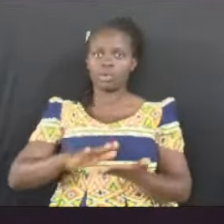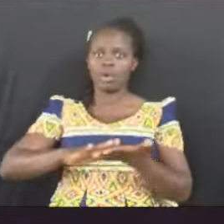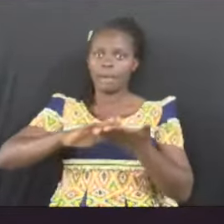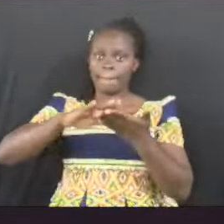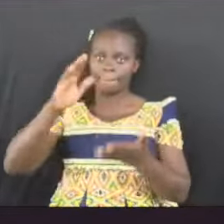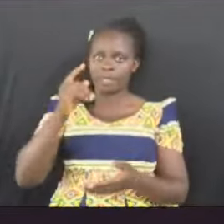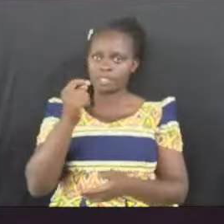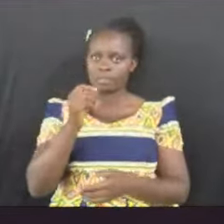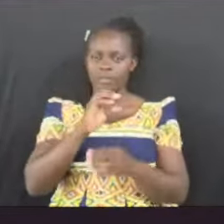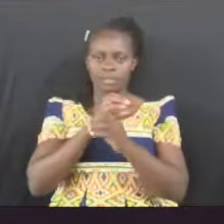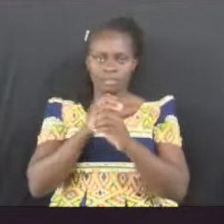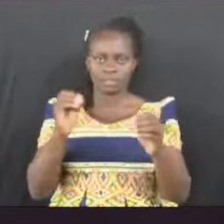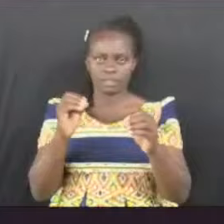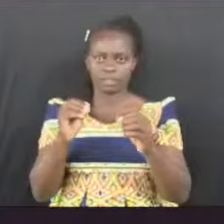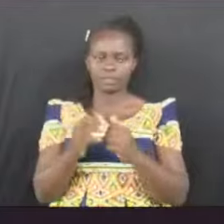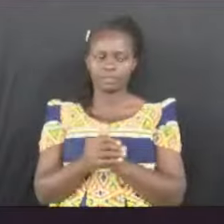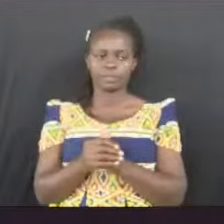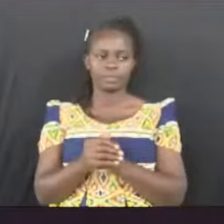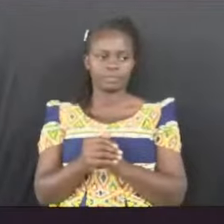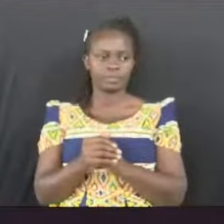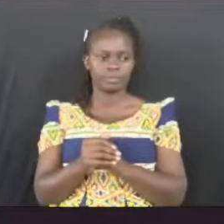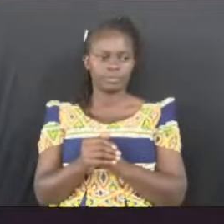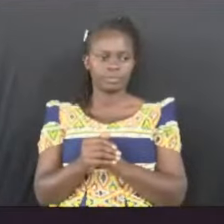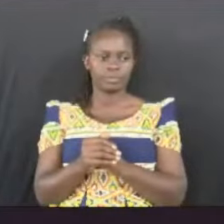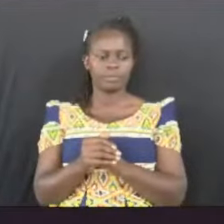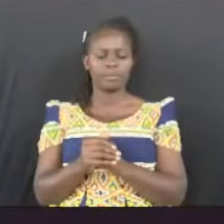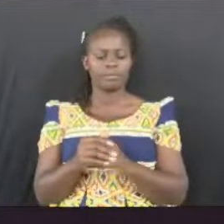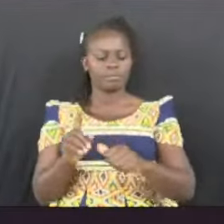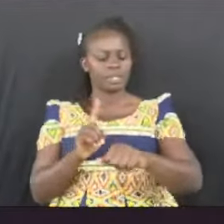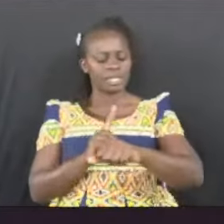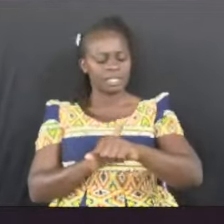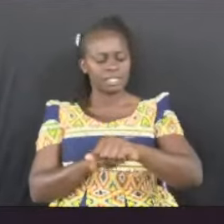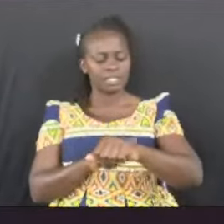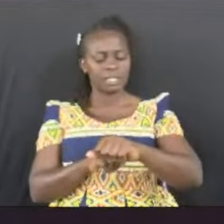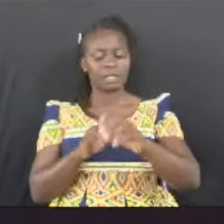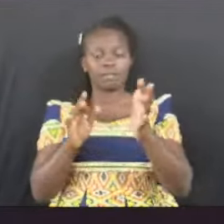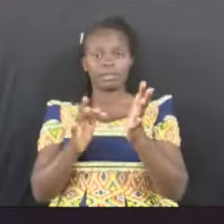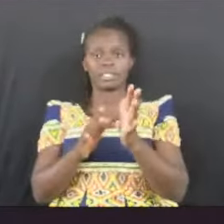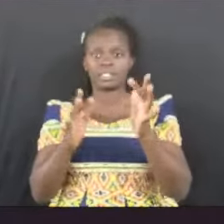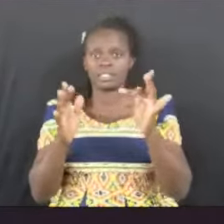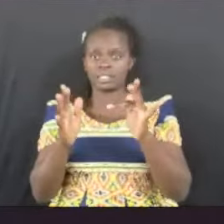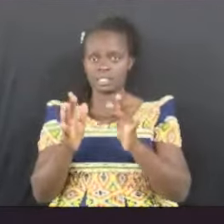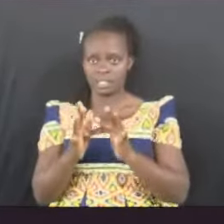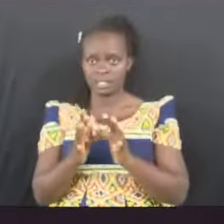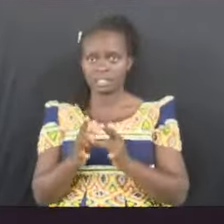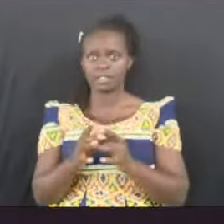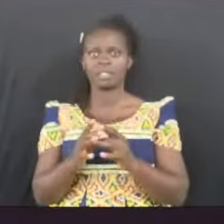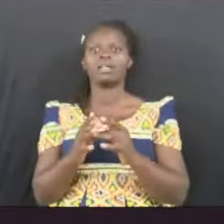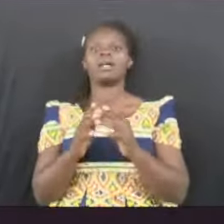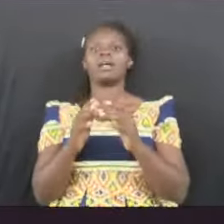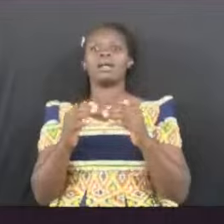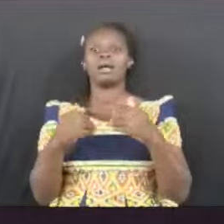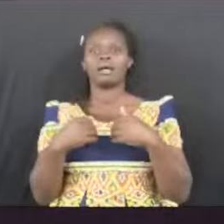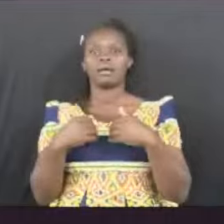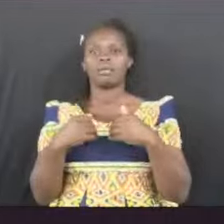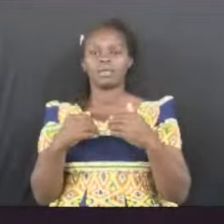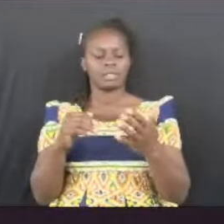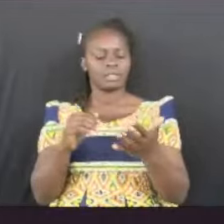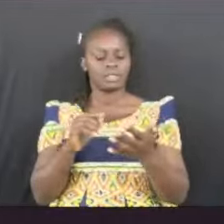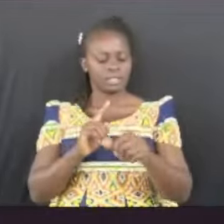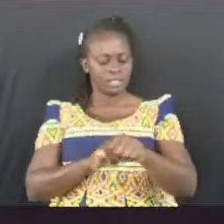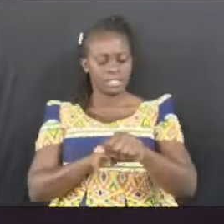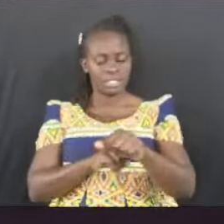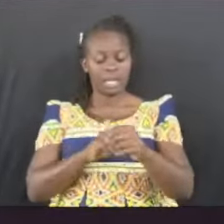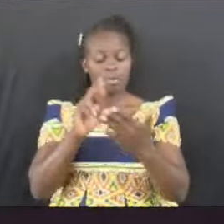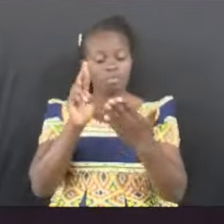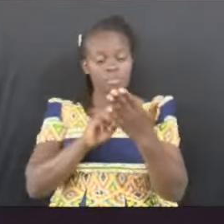even prostitute and so forth, to say nobody is beyond God's forgiveness and God's outreach